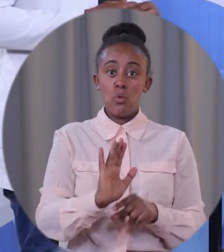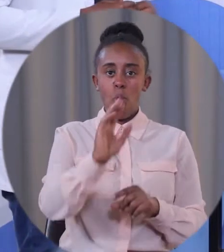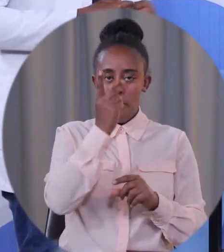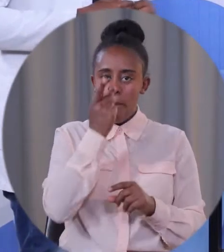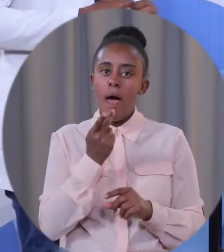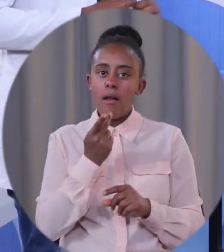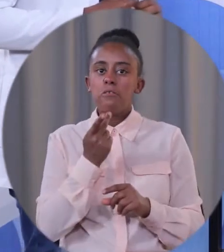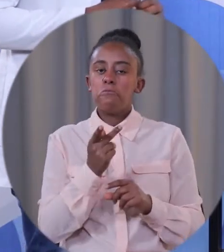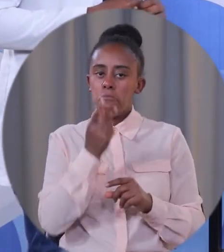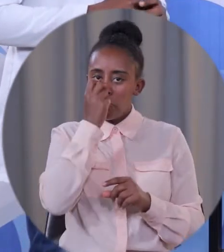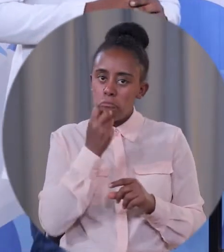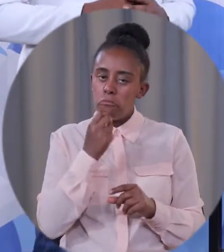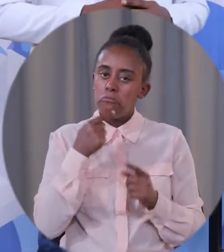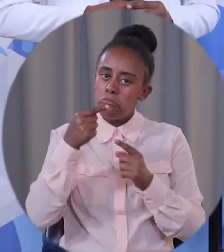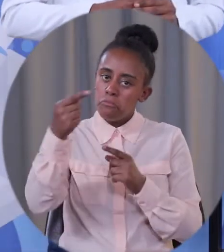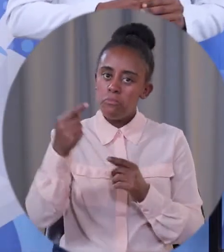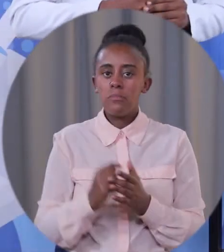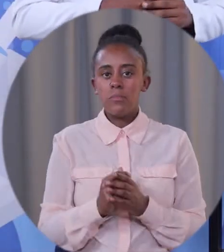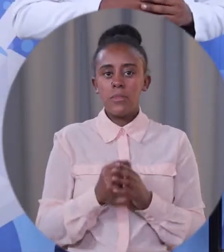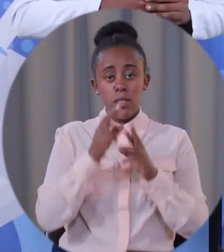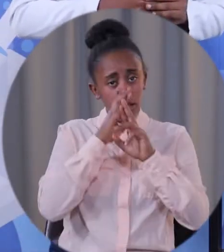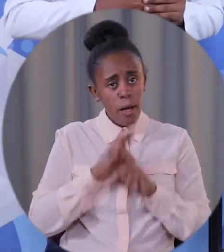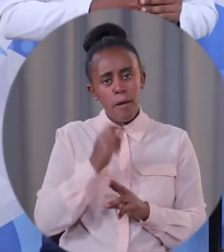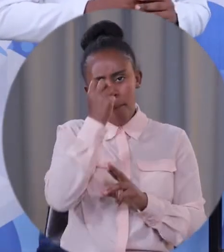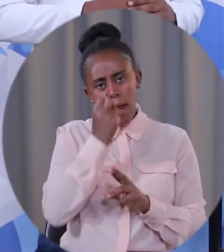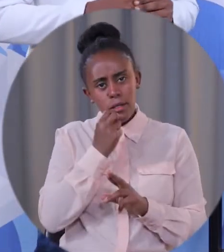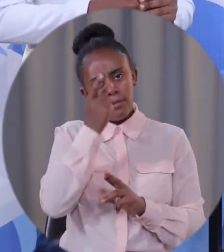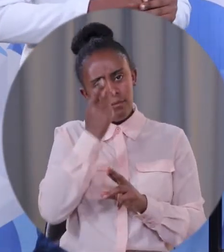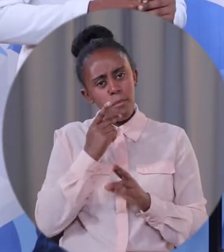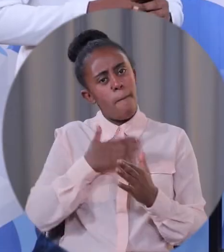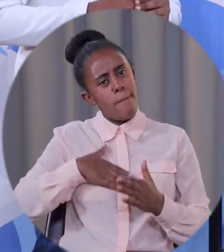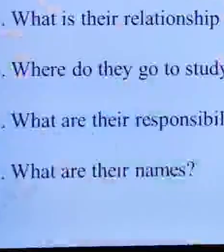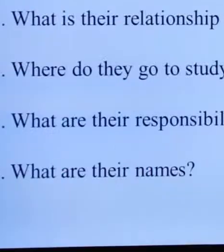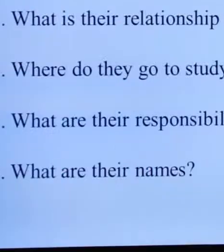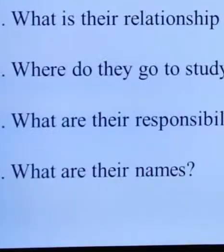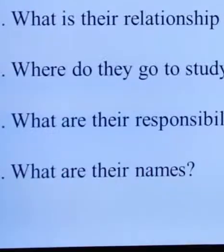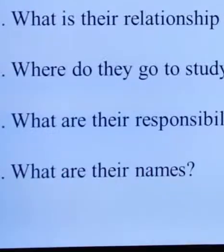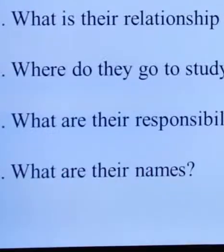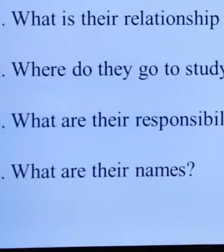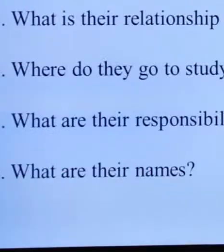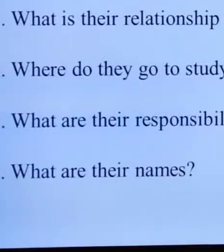parents. Dear parents, please accept their answer.